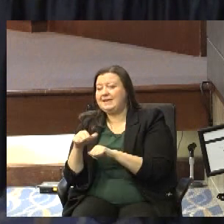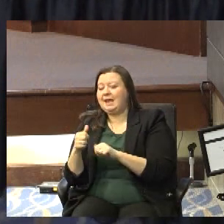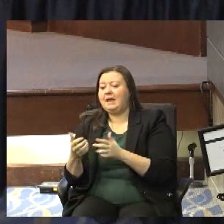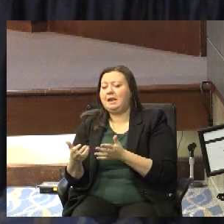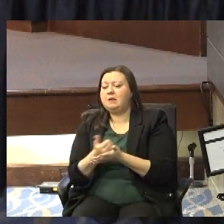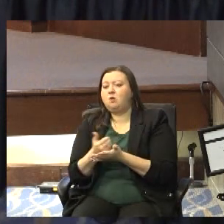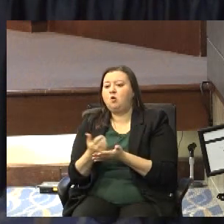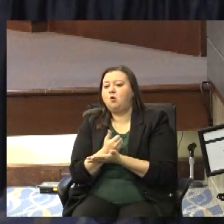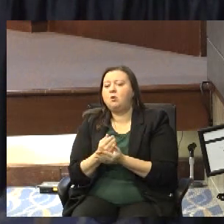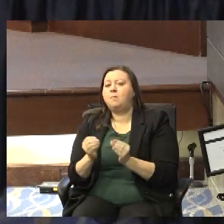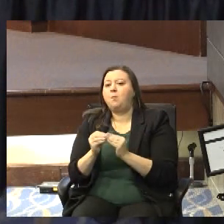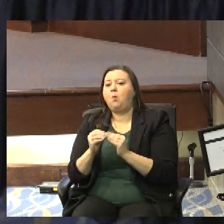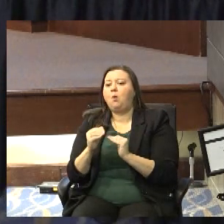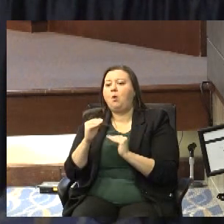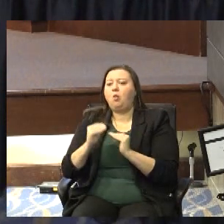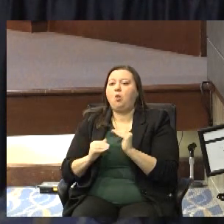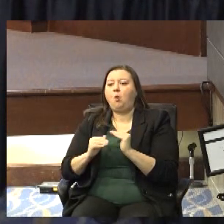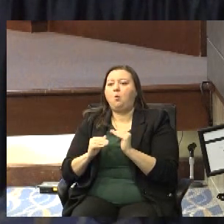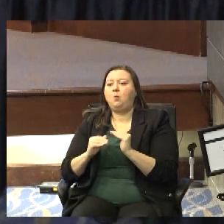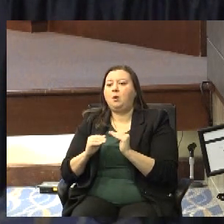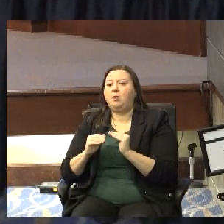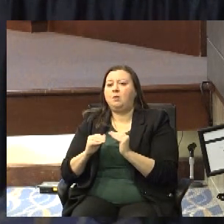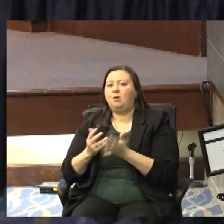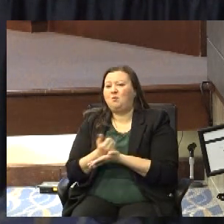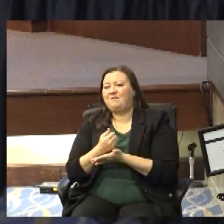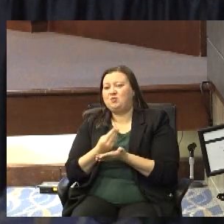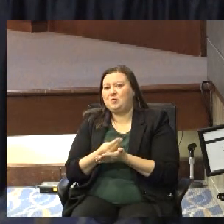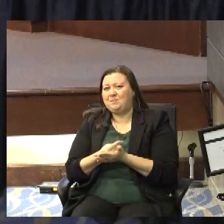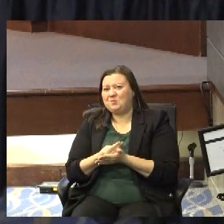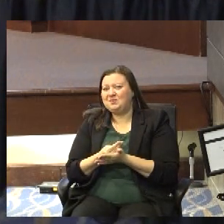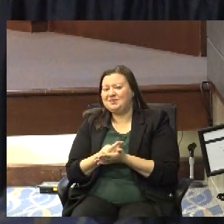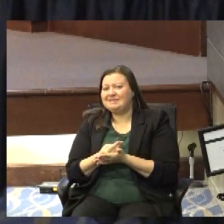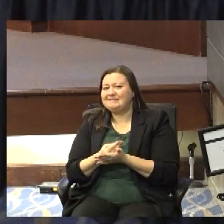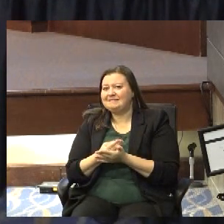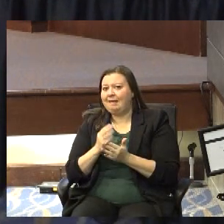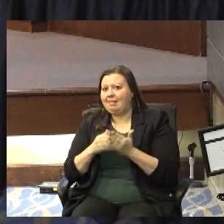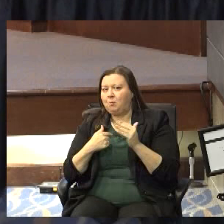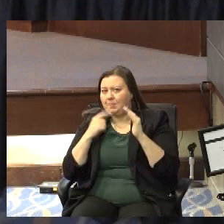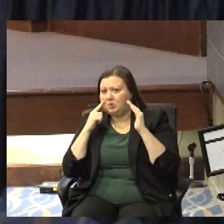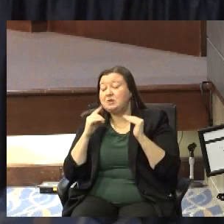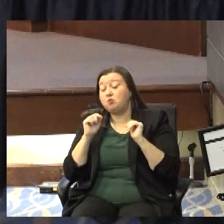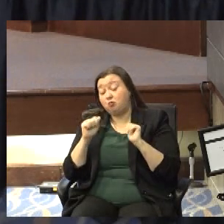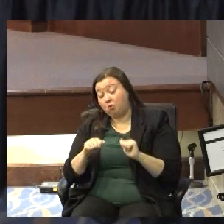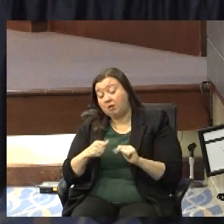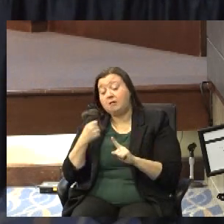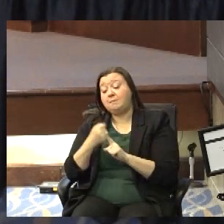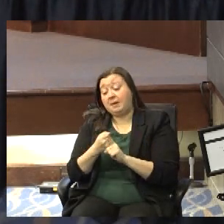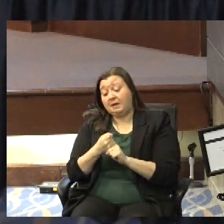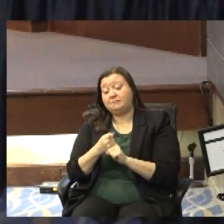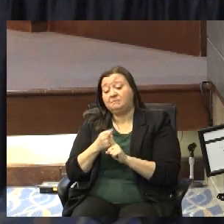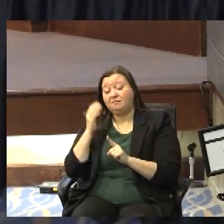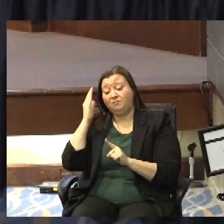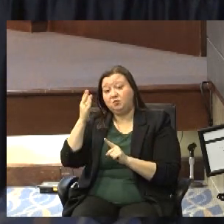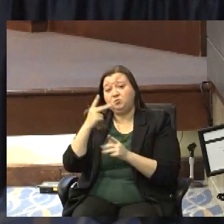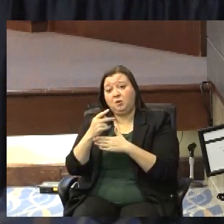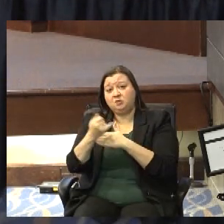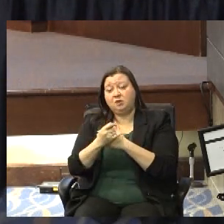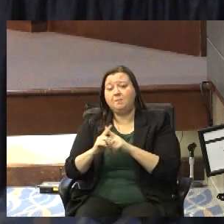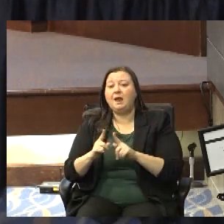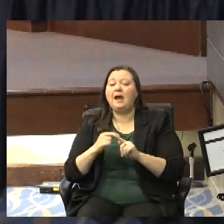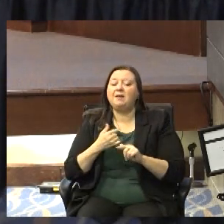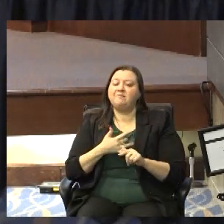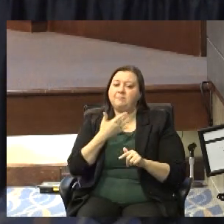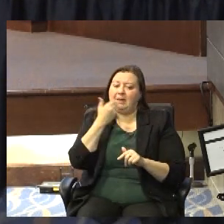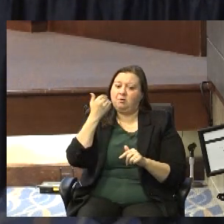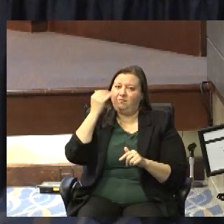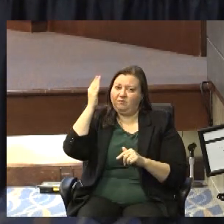lower revenue numbers than anticipated, which could impact our ability on future deals. And I'll feel better in